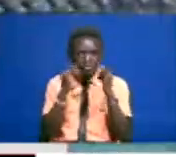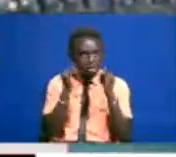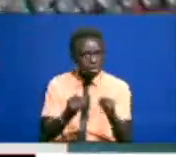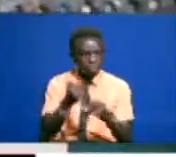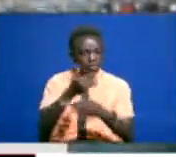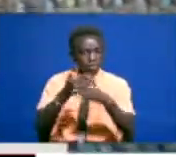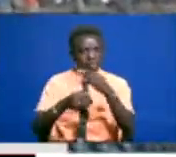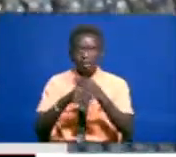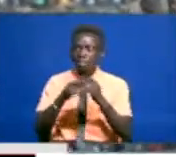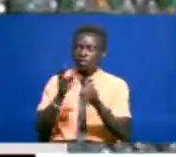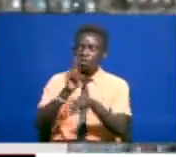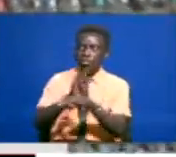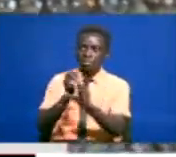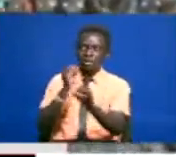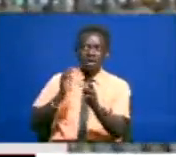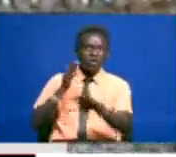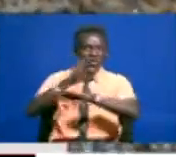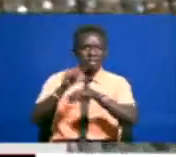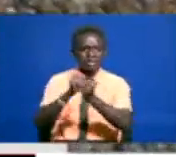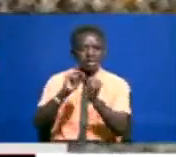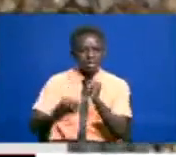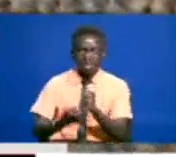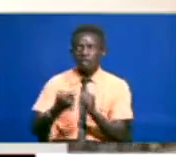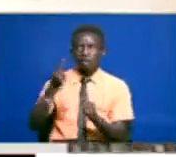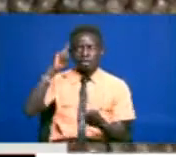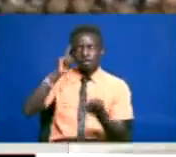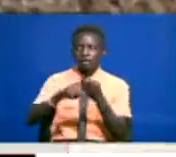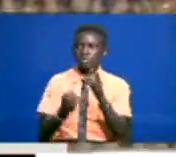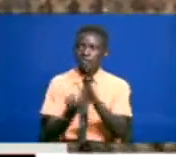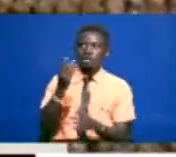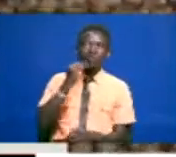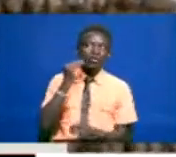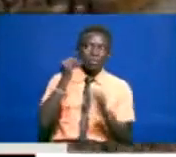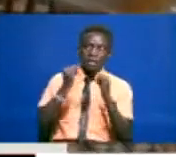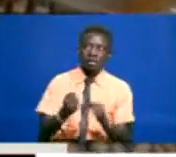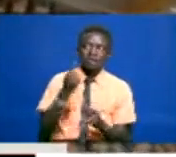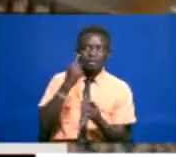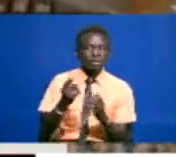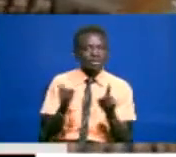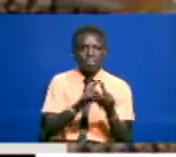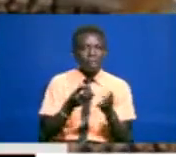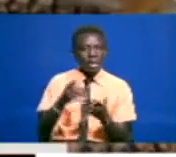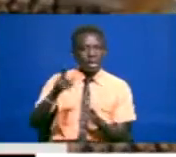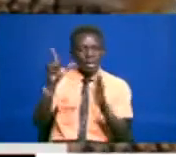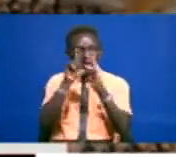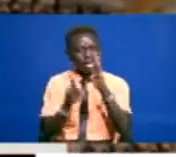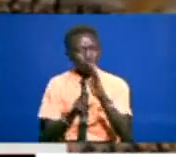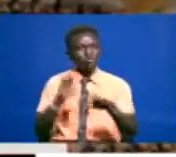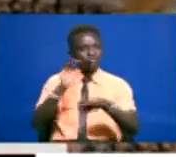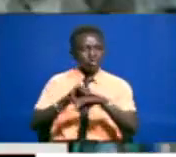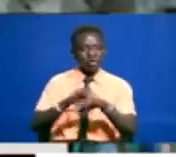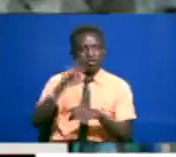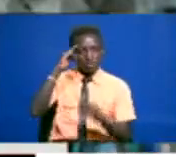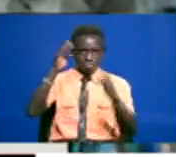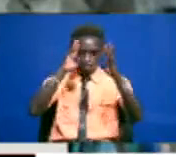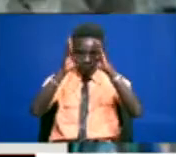over 10,000 bottles to come up with Adam's new home, even as it served as an important lesson on the innovative use of plastics and how